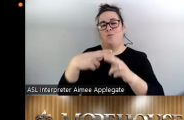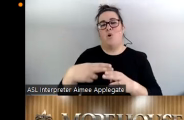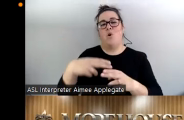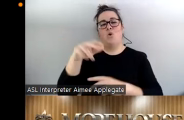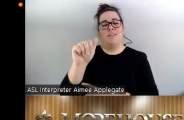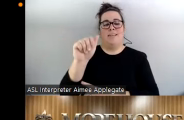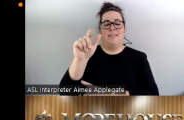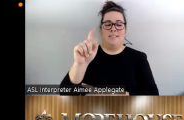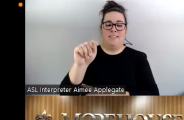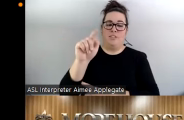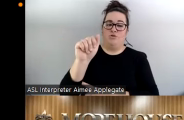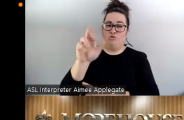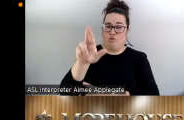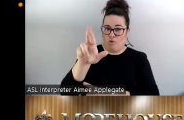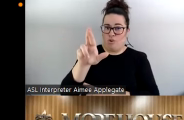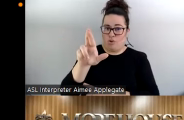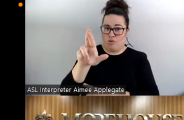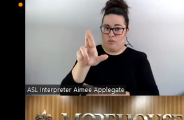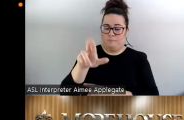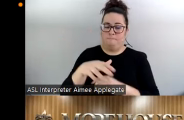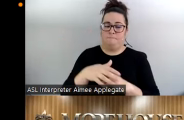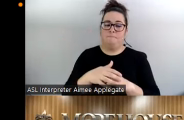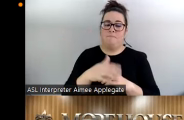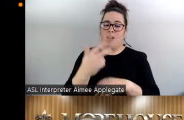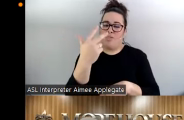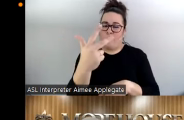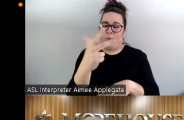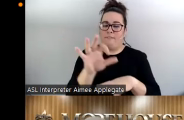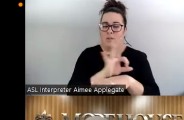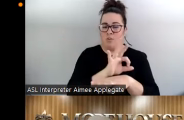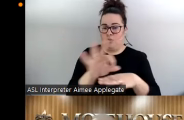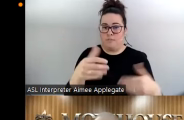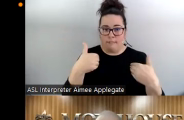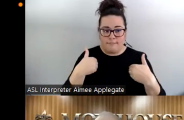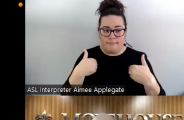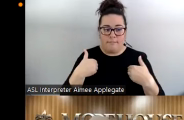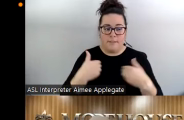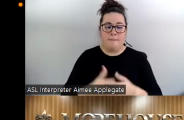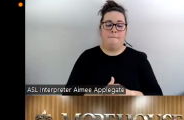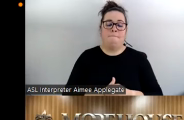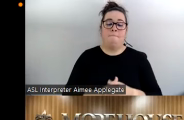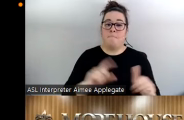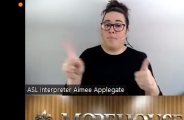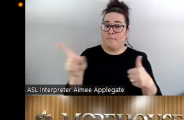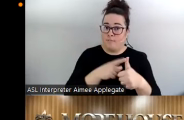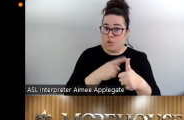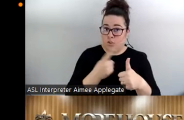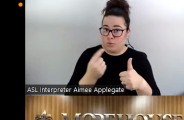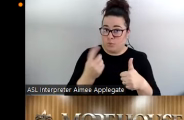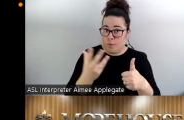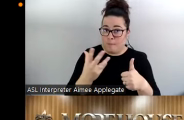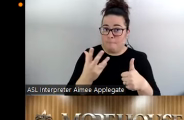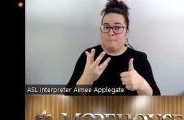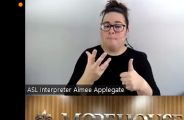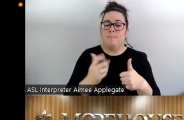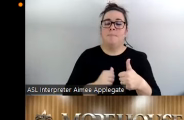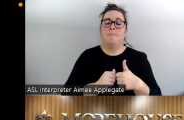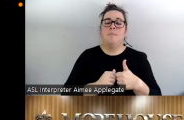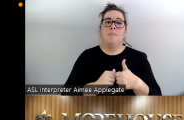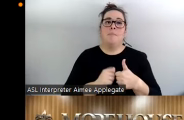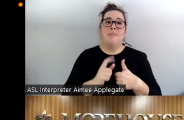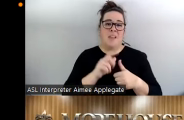core functions. And again, these are all examples of what natural language processing is. The first thing was, instead of having people